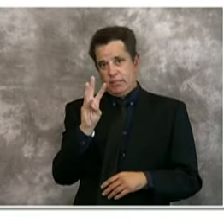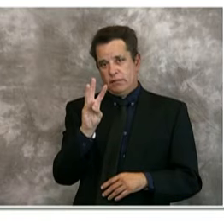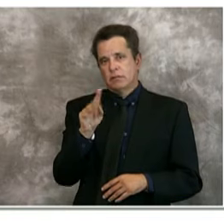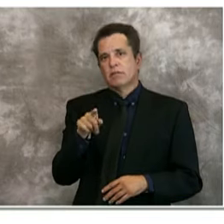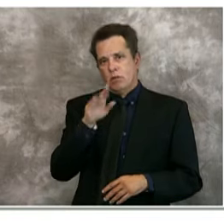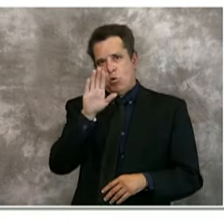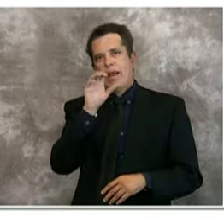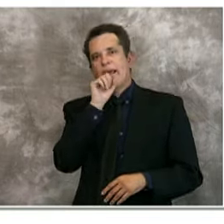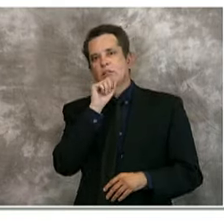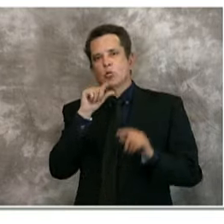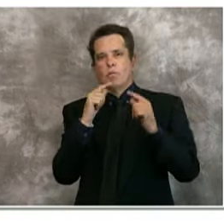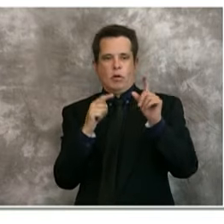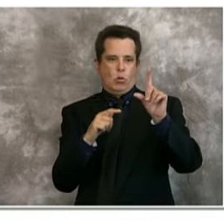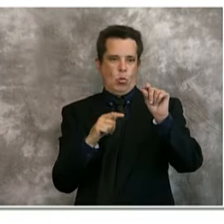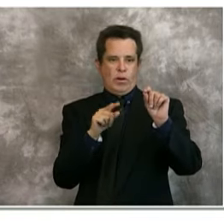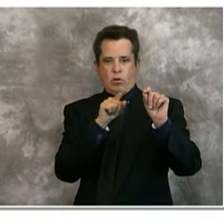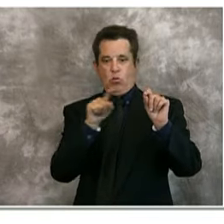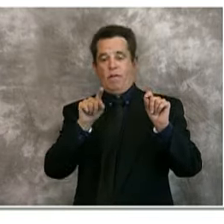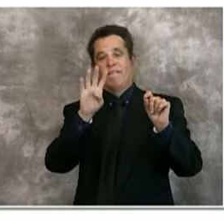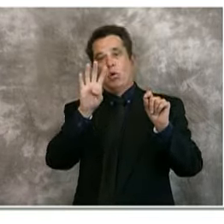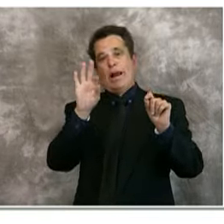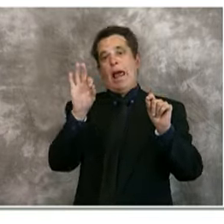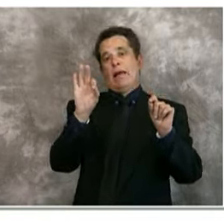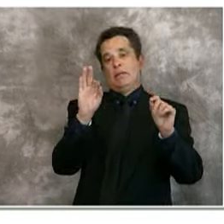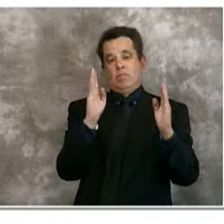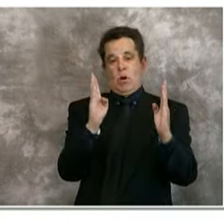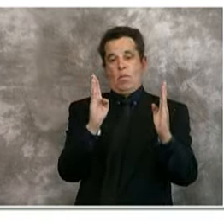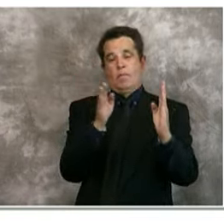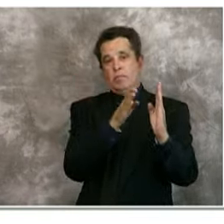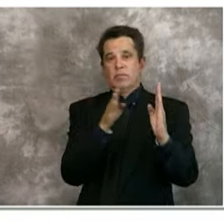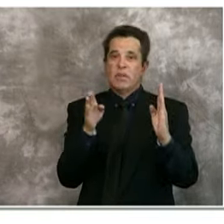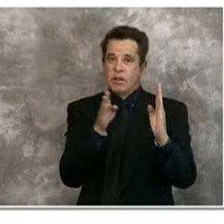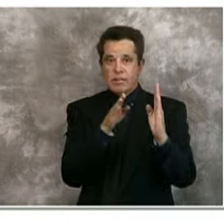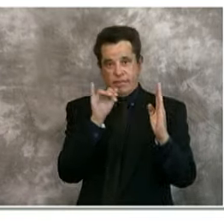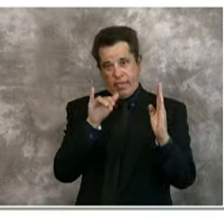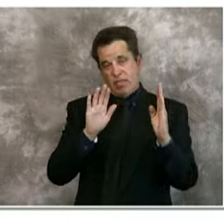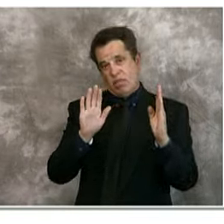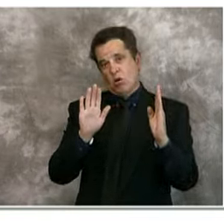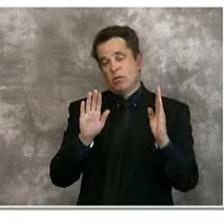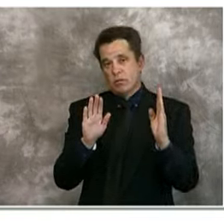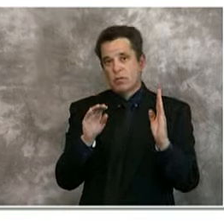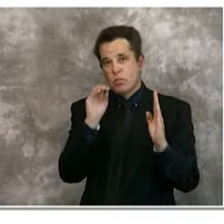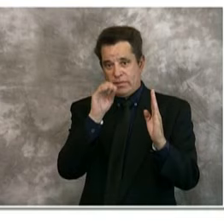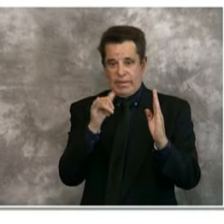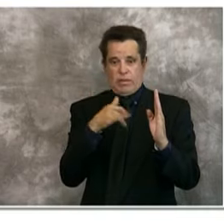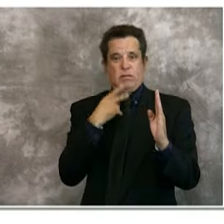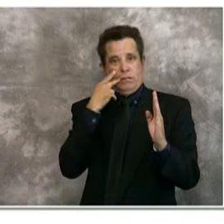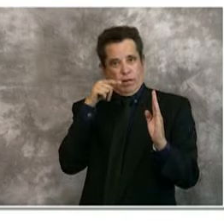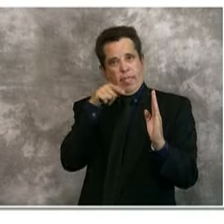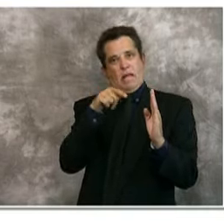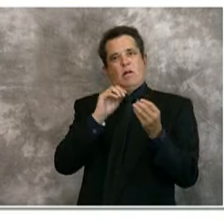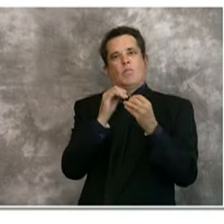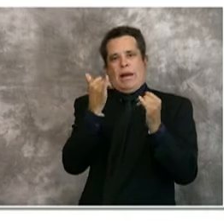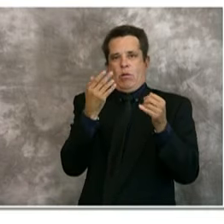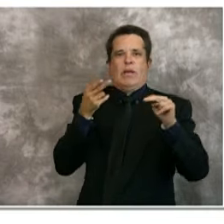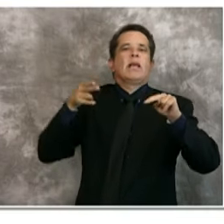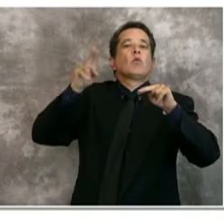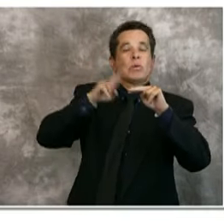in the age group 20 to 49 years of age. This overall percentage is increasing,